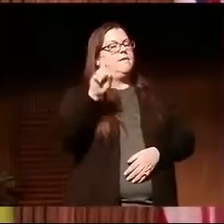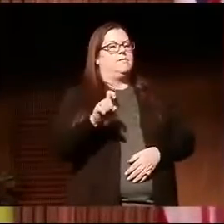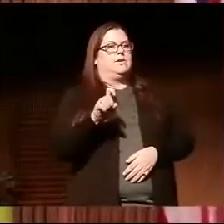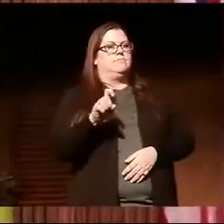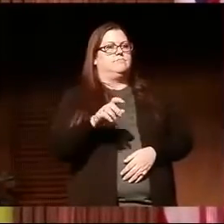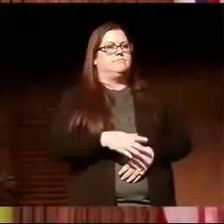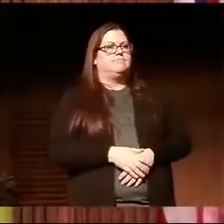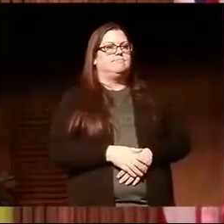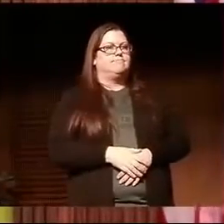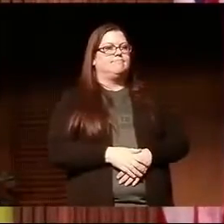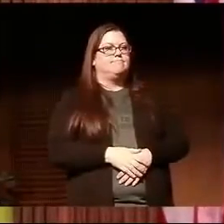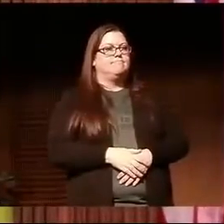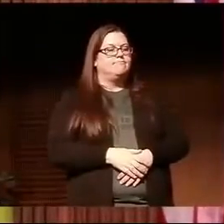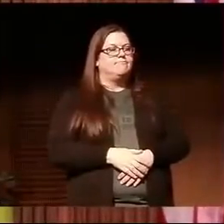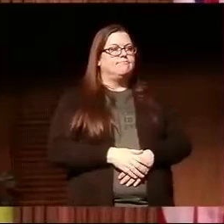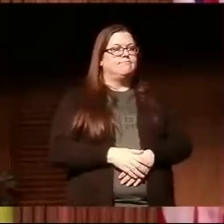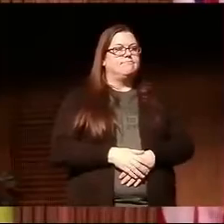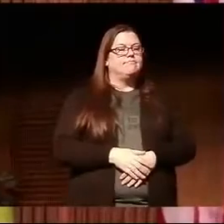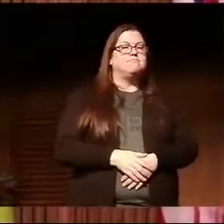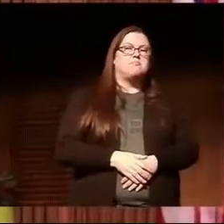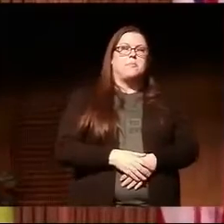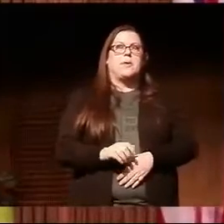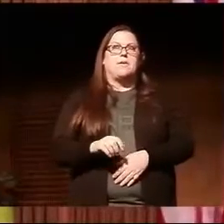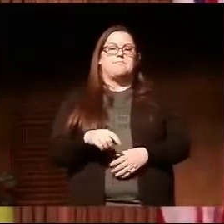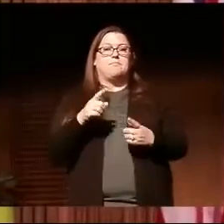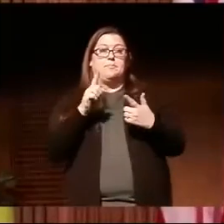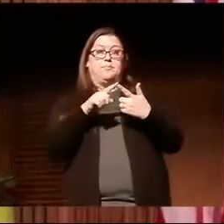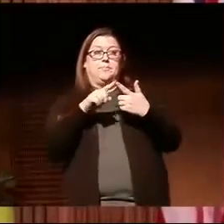And then there is, let's call it the trial of unbelief.